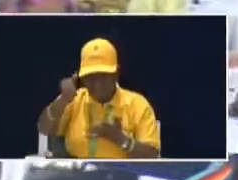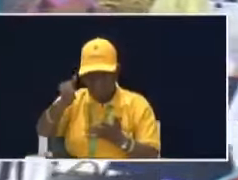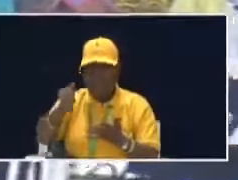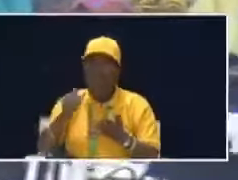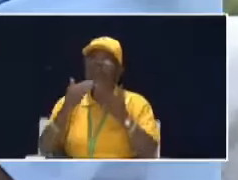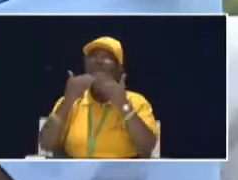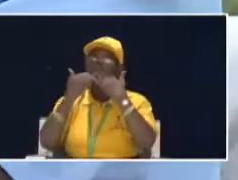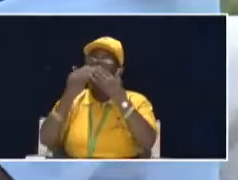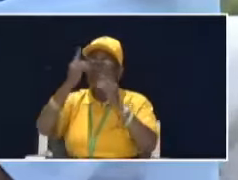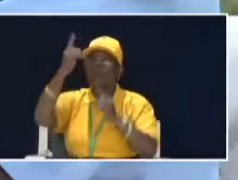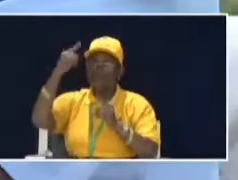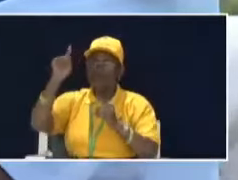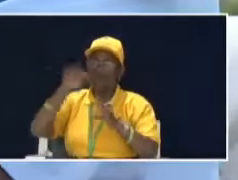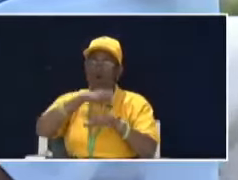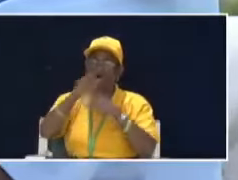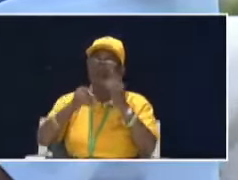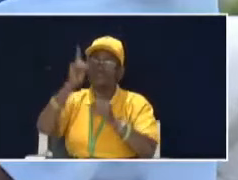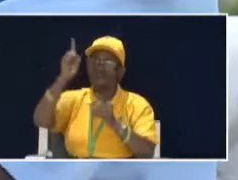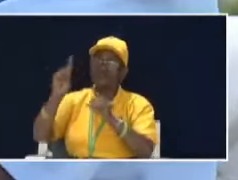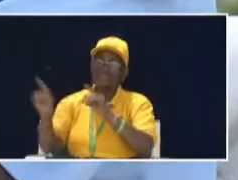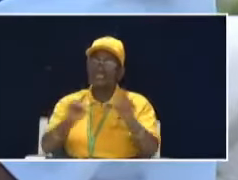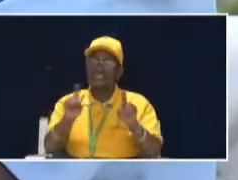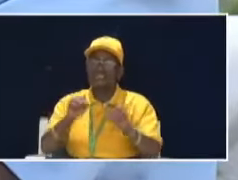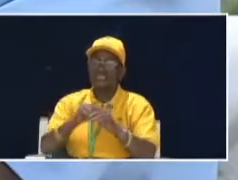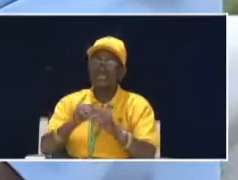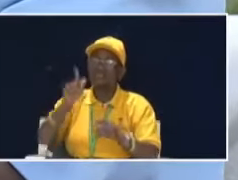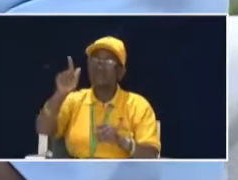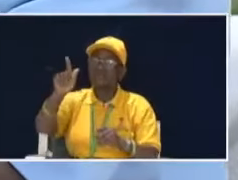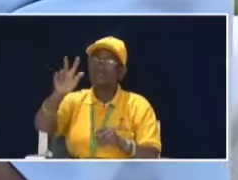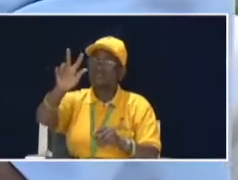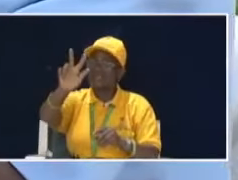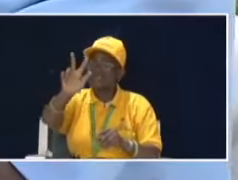Thank you for all you did in 2023.